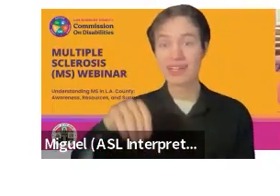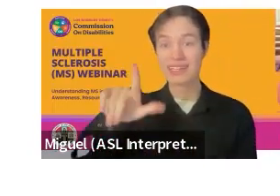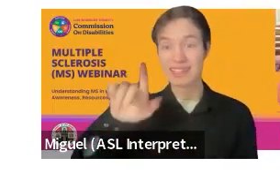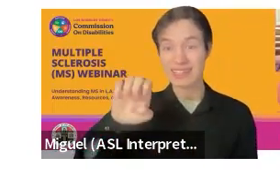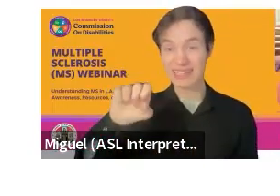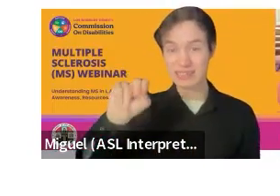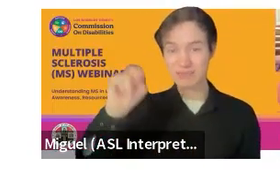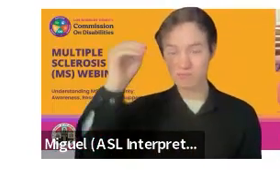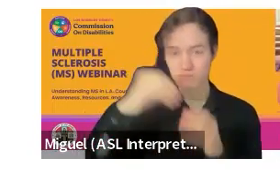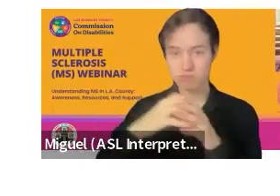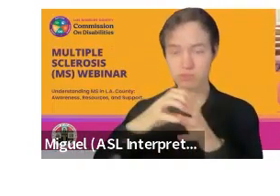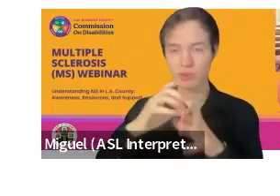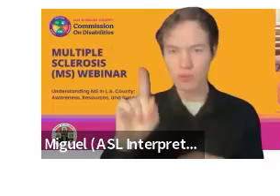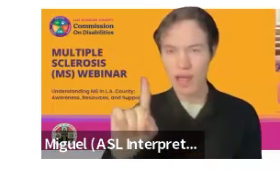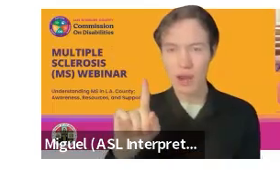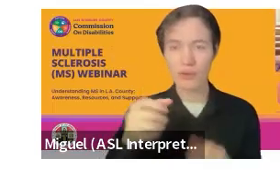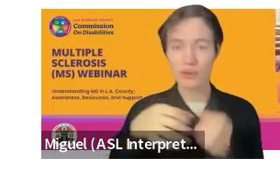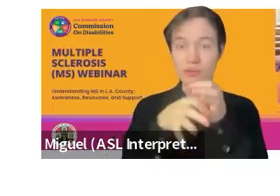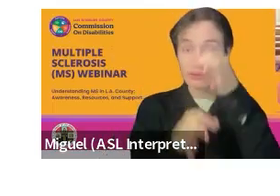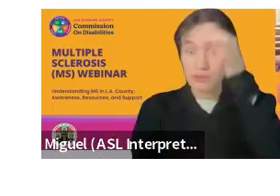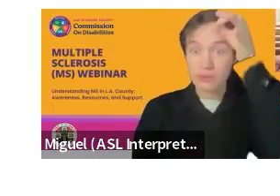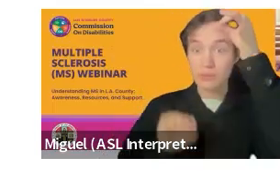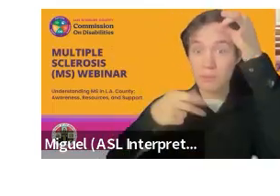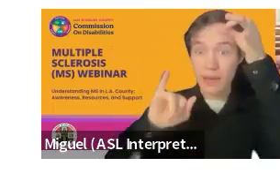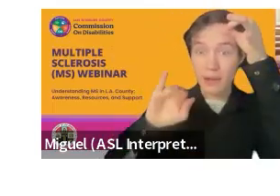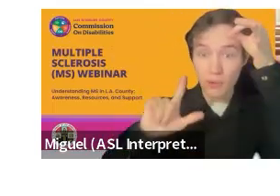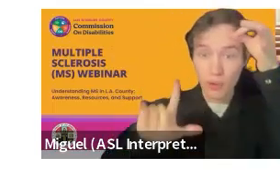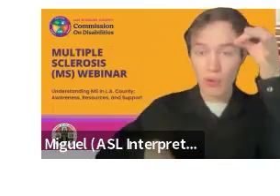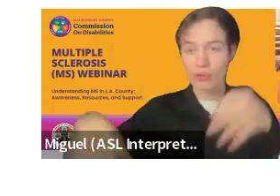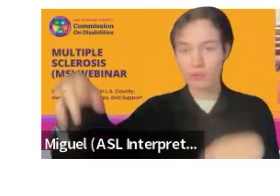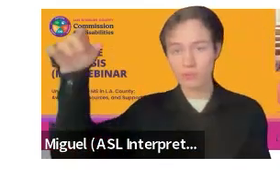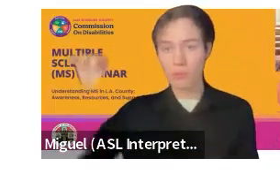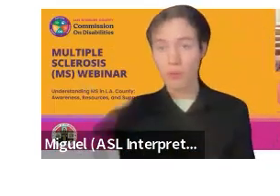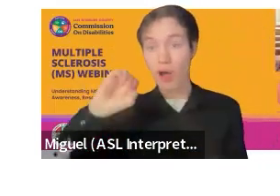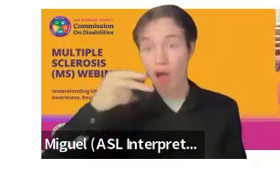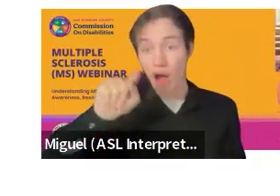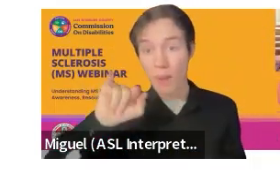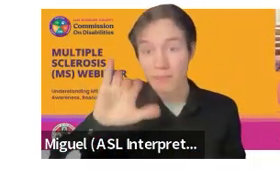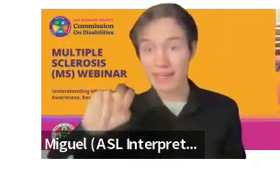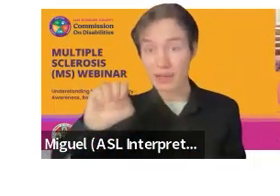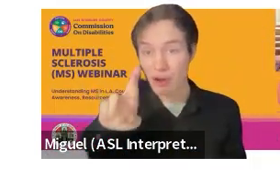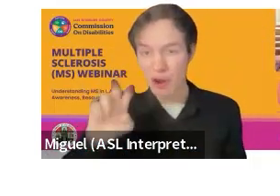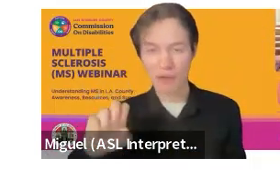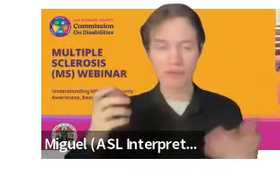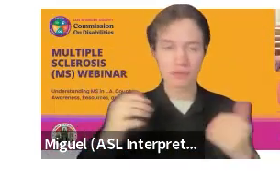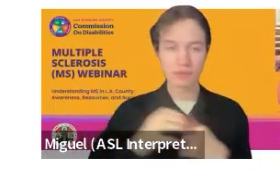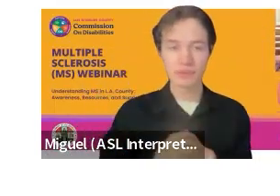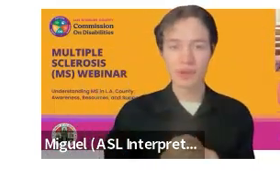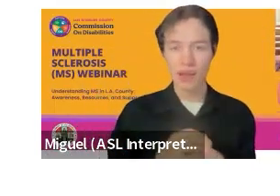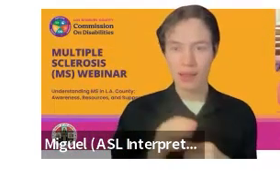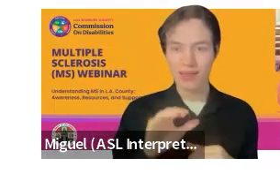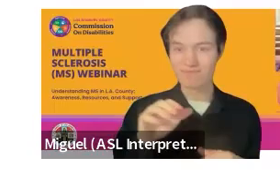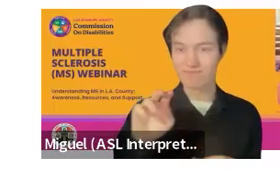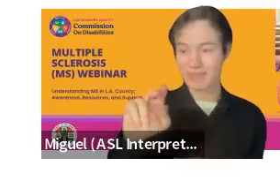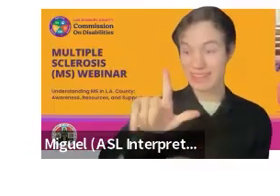cord. And so me as the clinician, I look for those key MRI findings in a patient with the right history, and that's